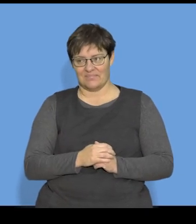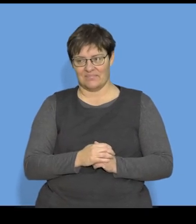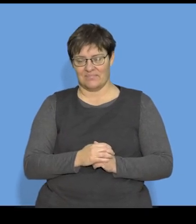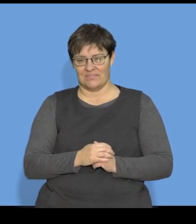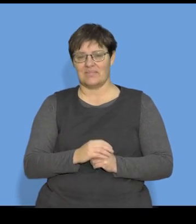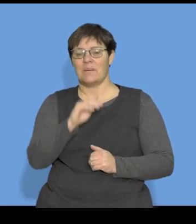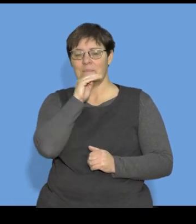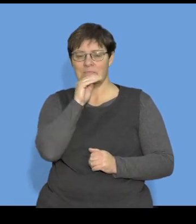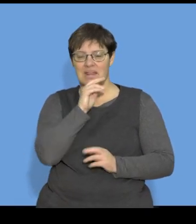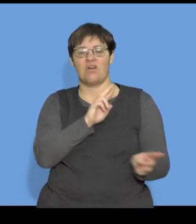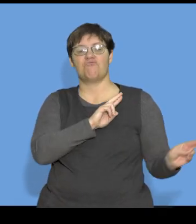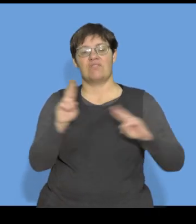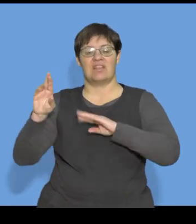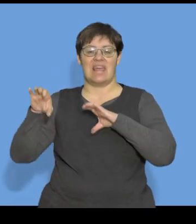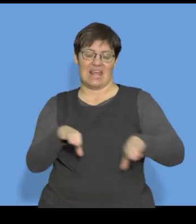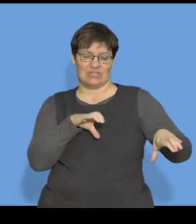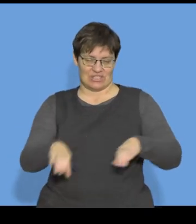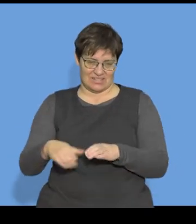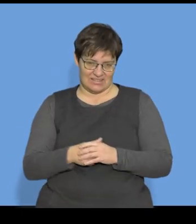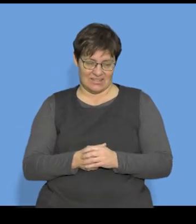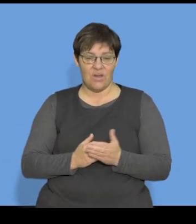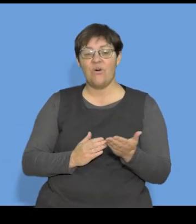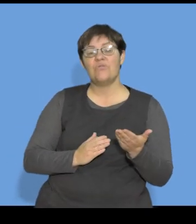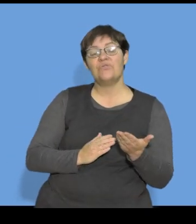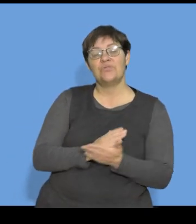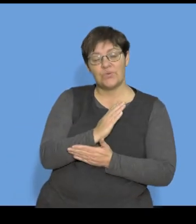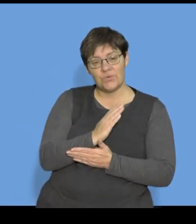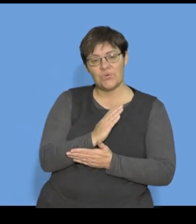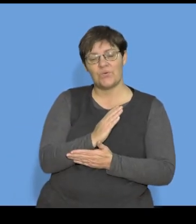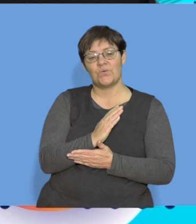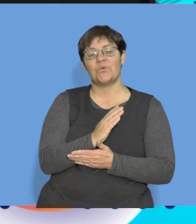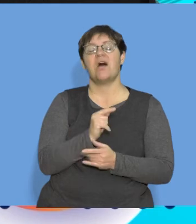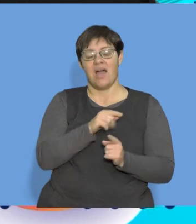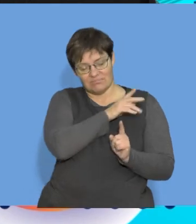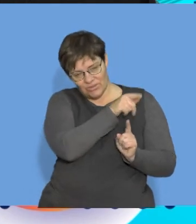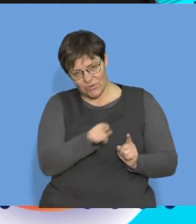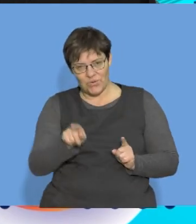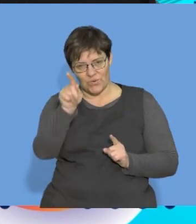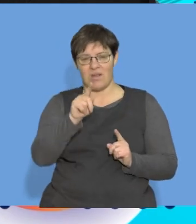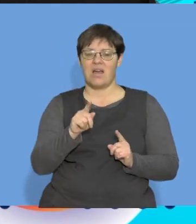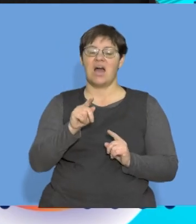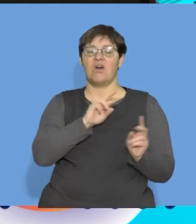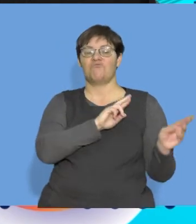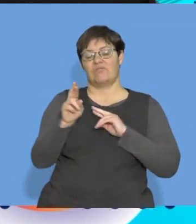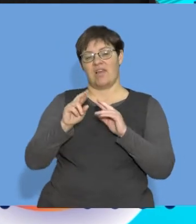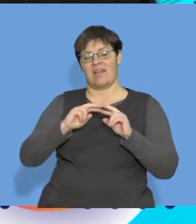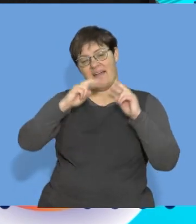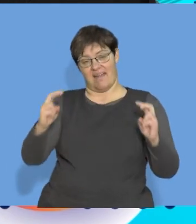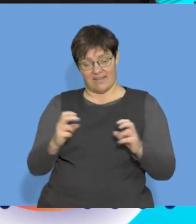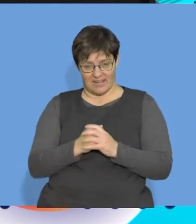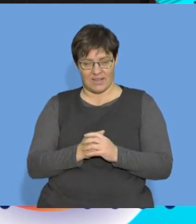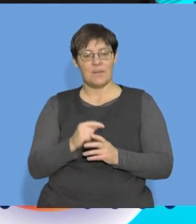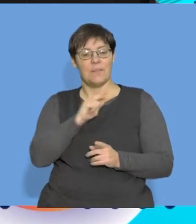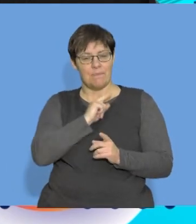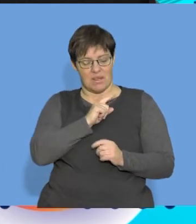That is reflex action through the impulse moved through the reflex arc to give